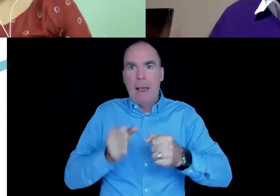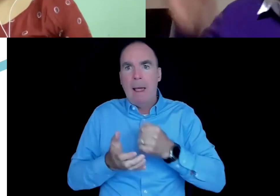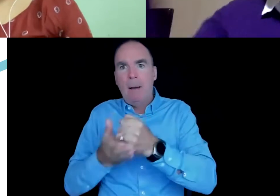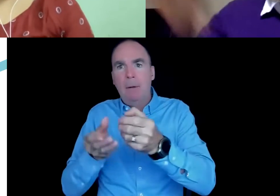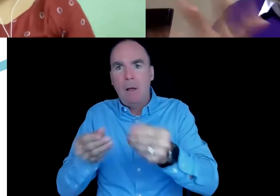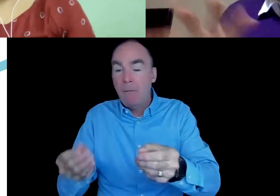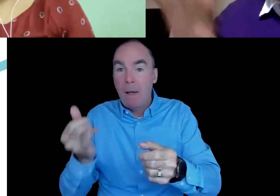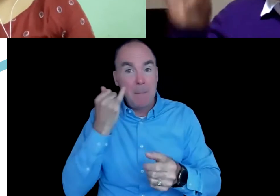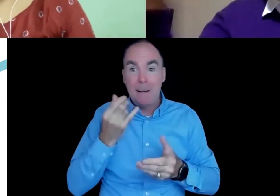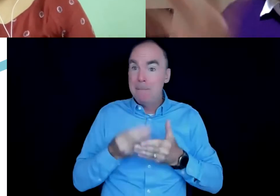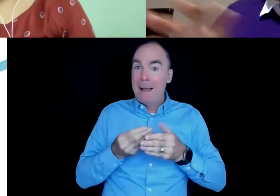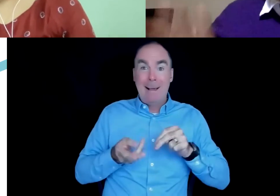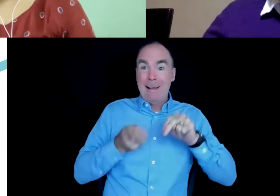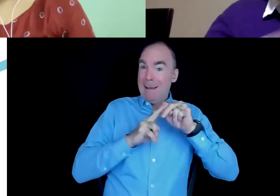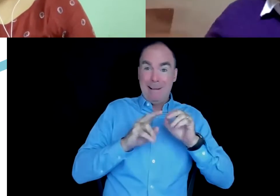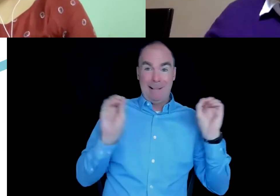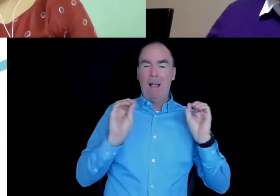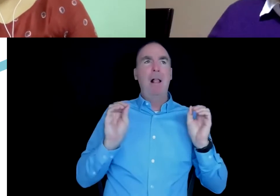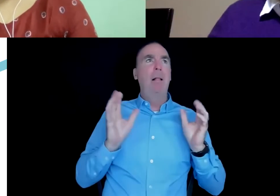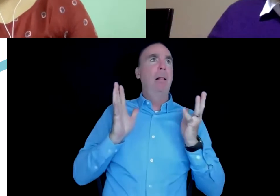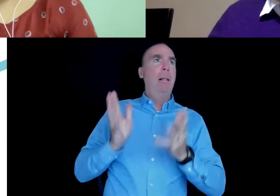You all parts. It's like